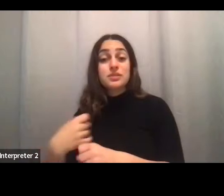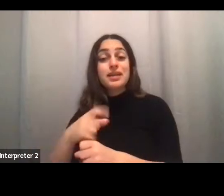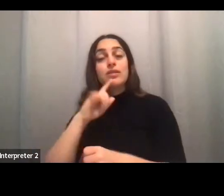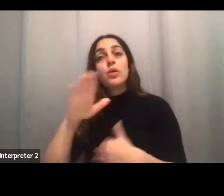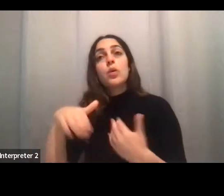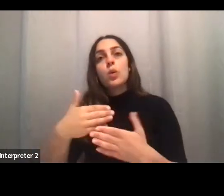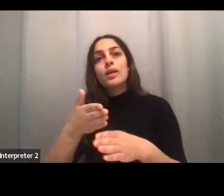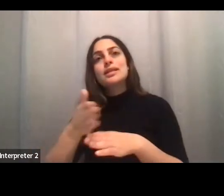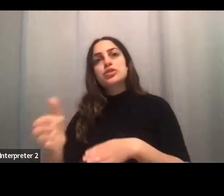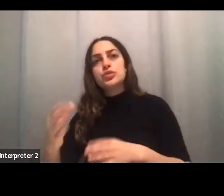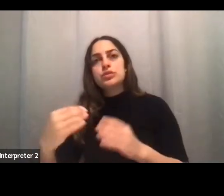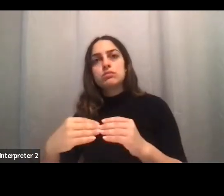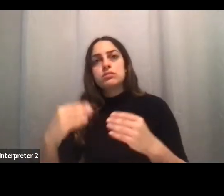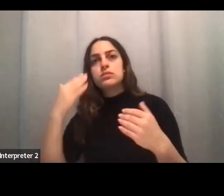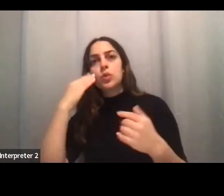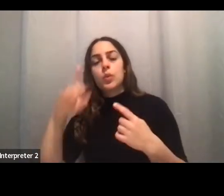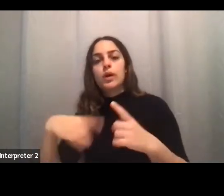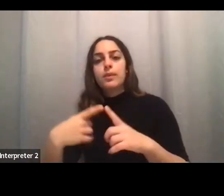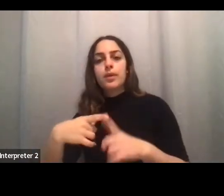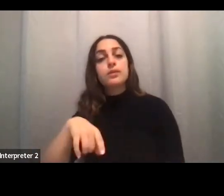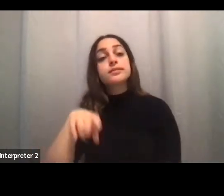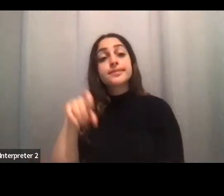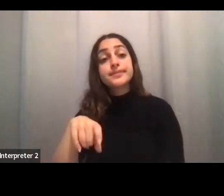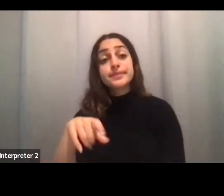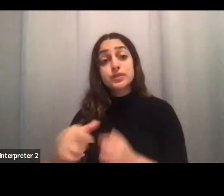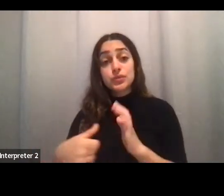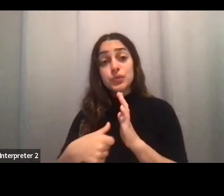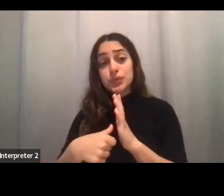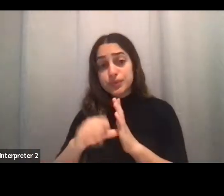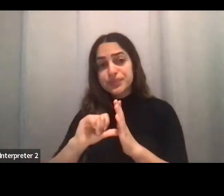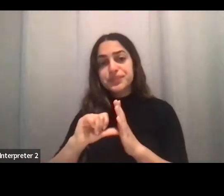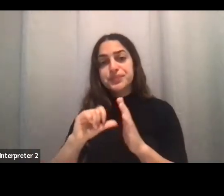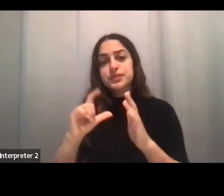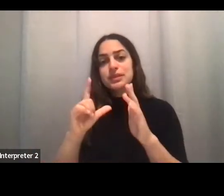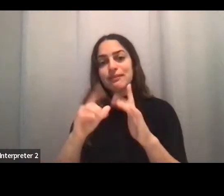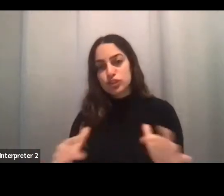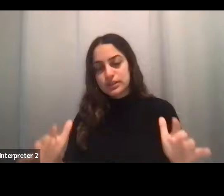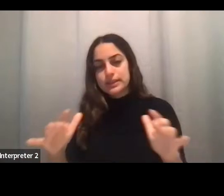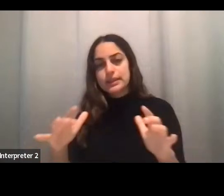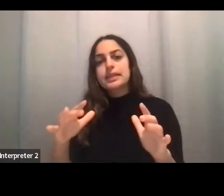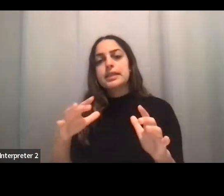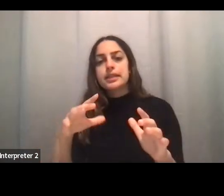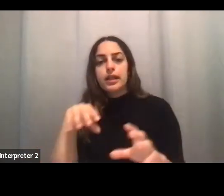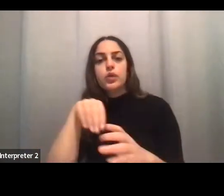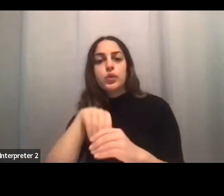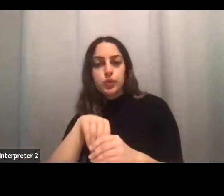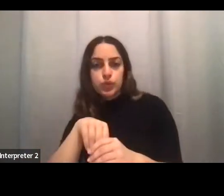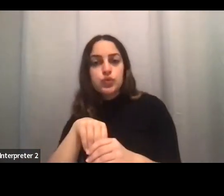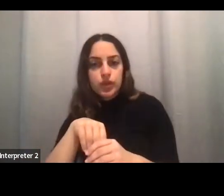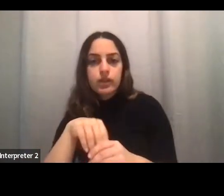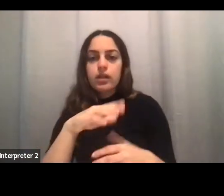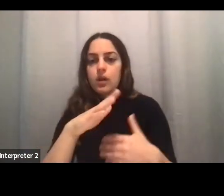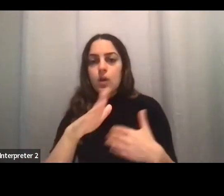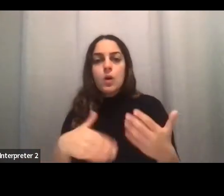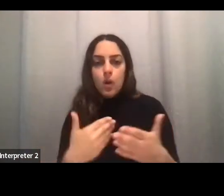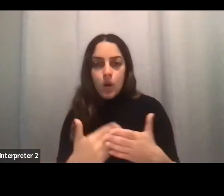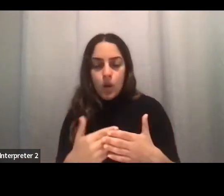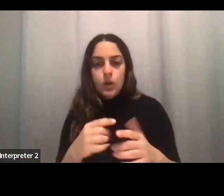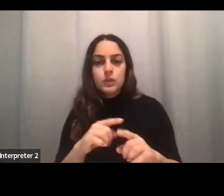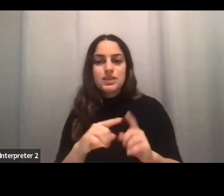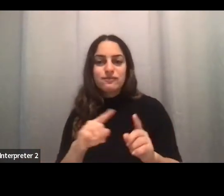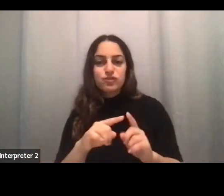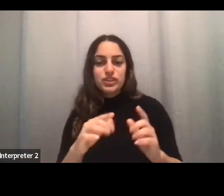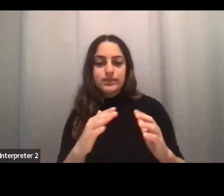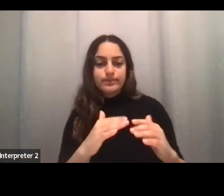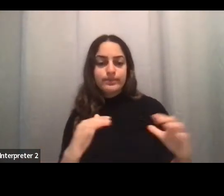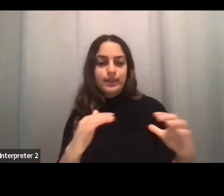aware of the necessity to emphasize diversity and inclusion at all stages of the construction